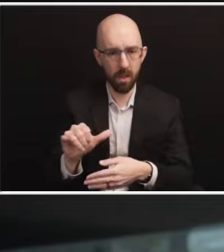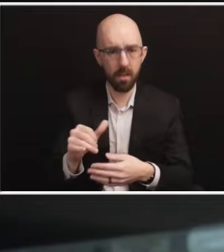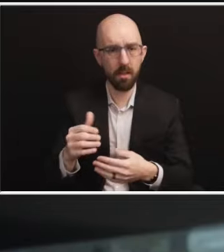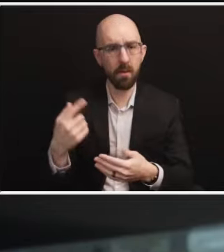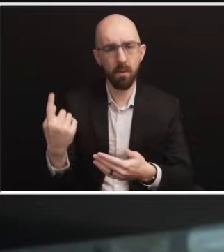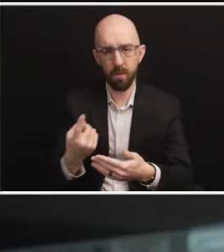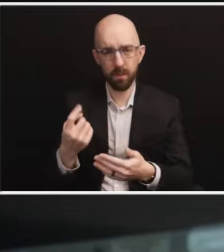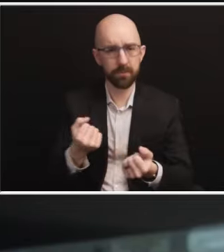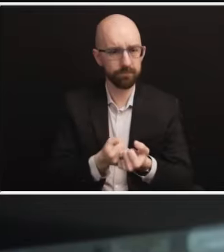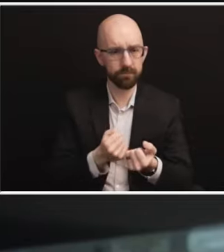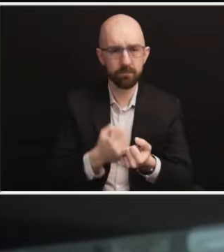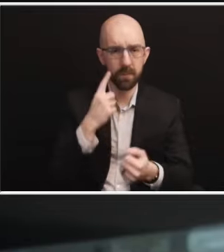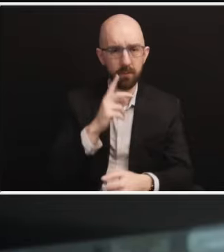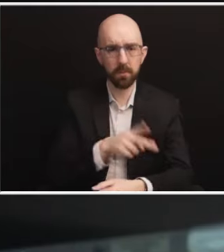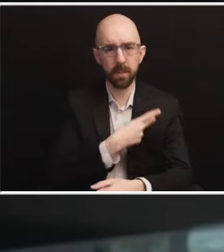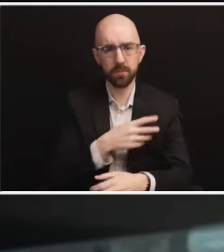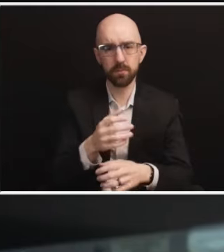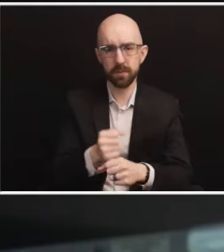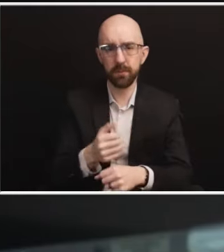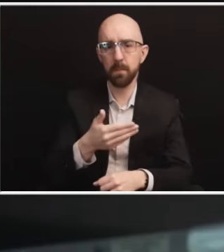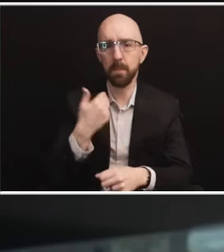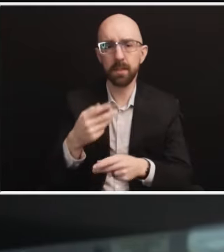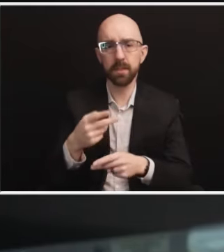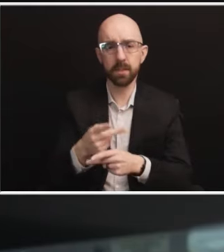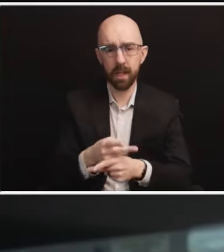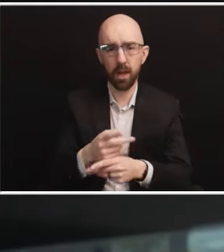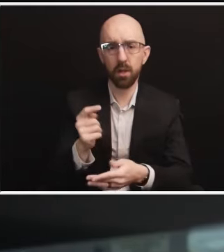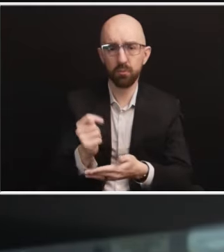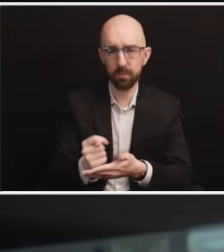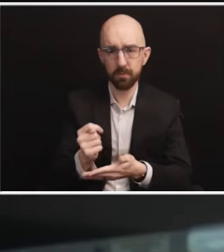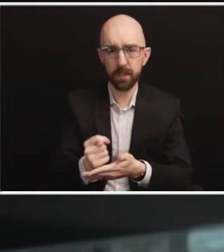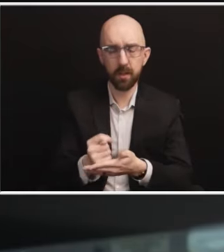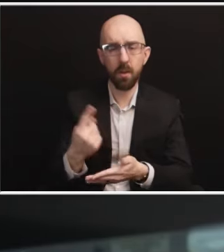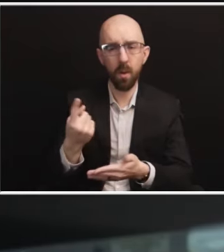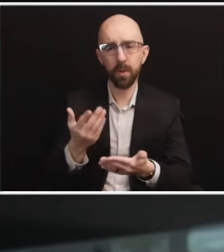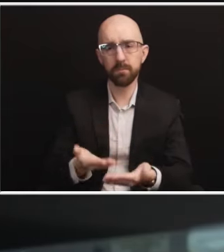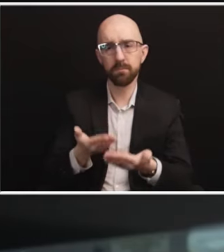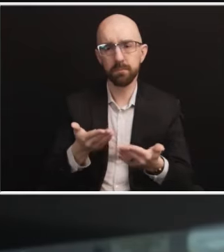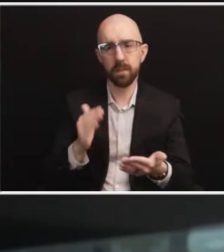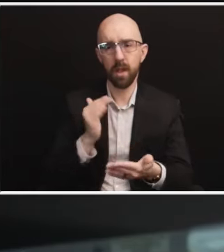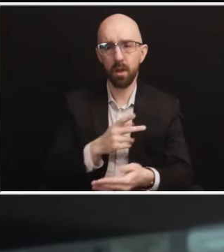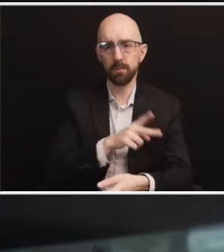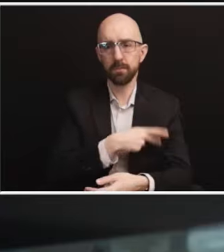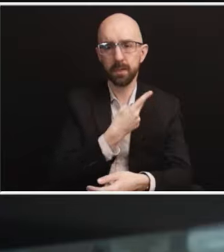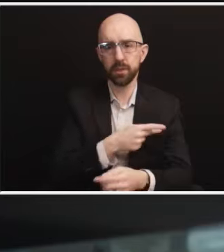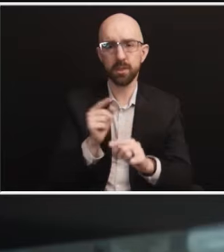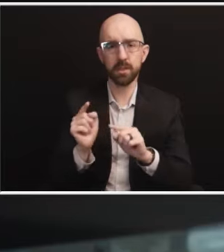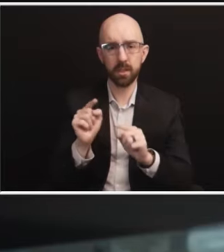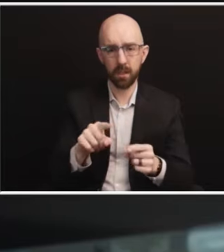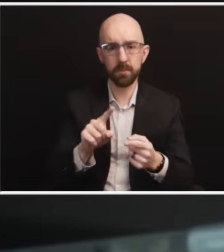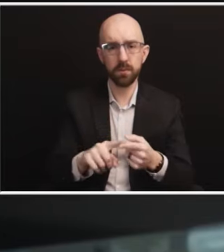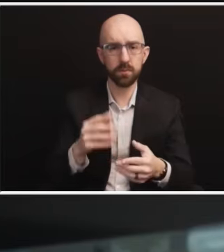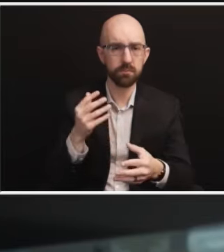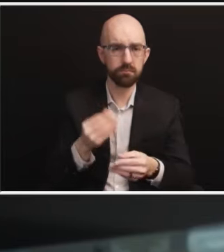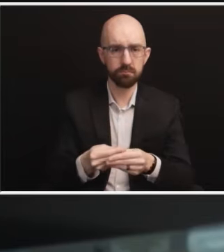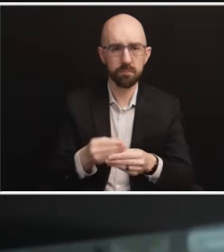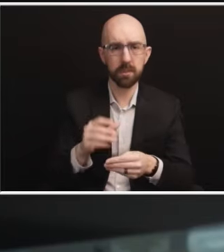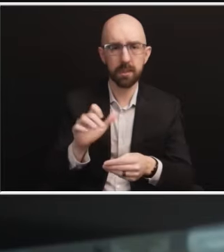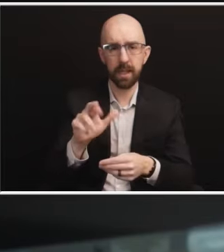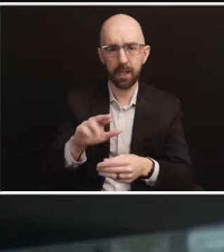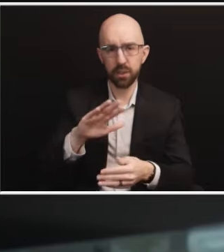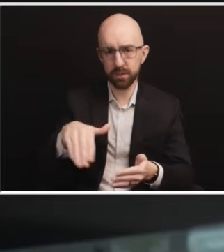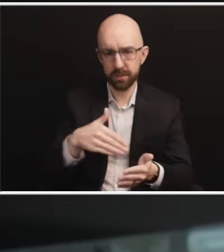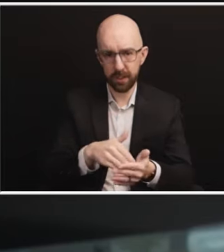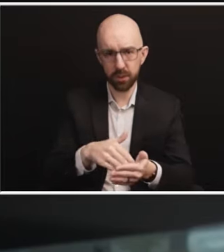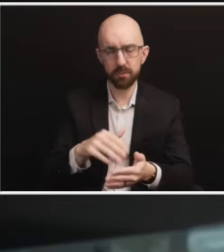for our patients to receive the best care of treatment, and we always recommend that our patients come to comprehensive cancer centers kind of to receive